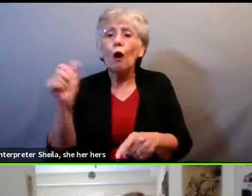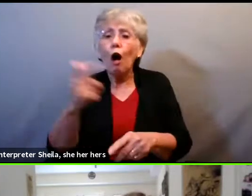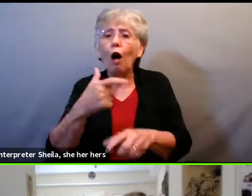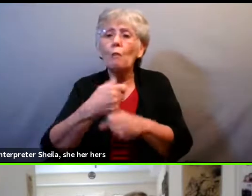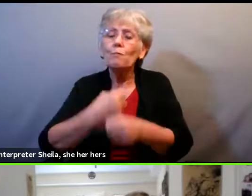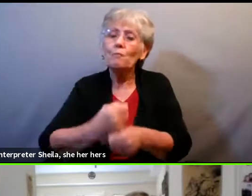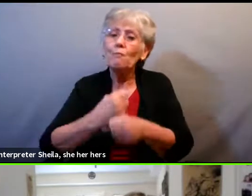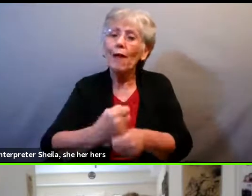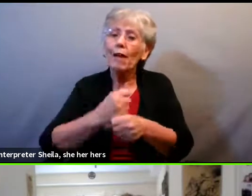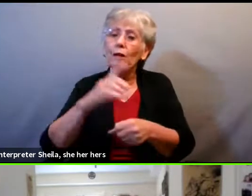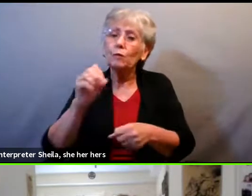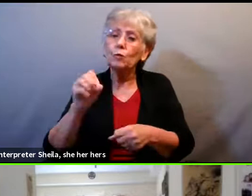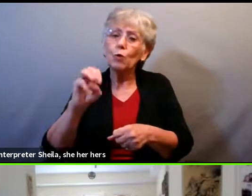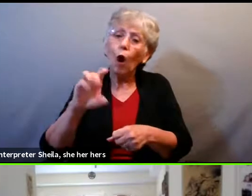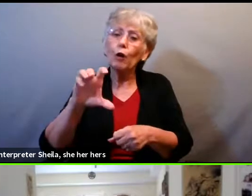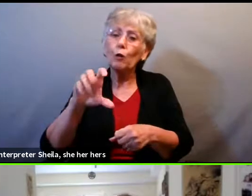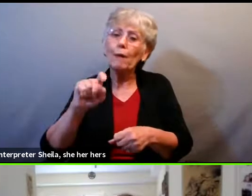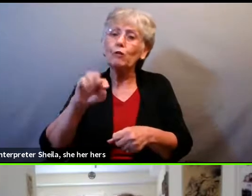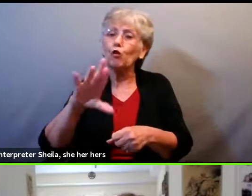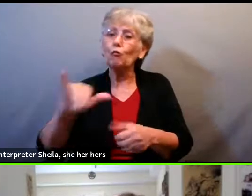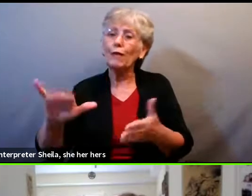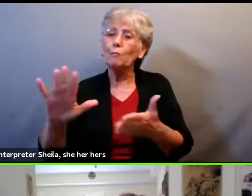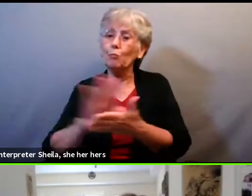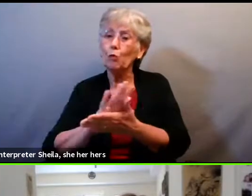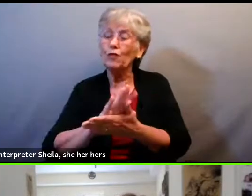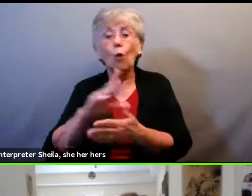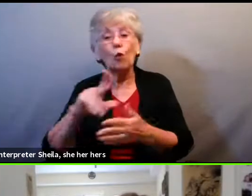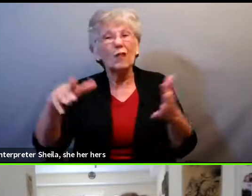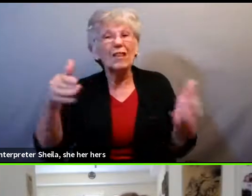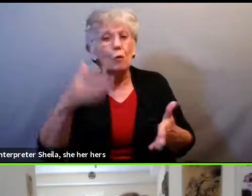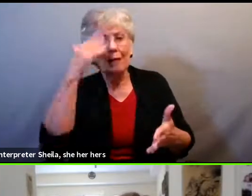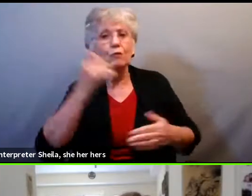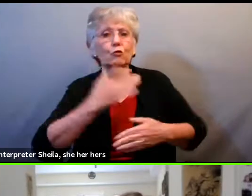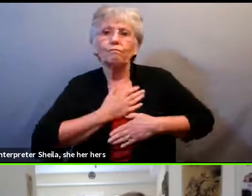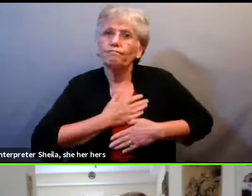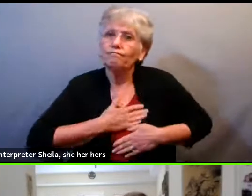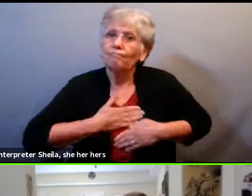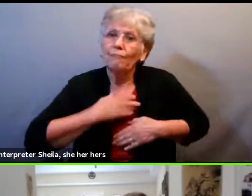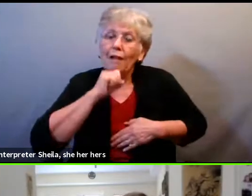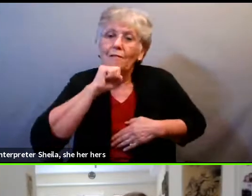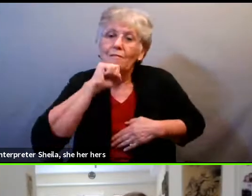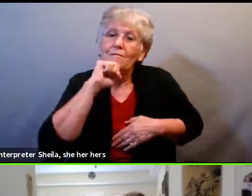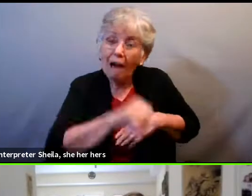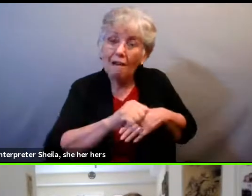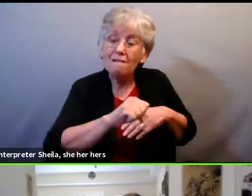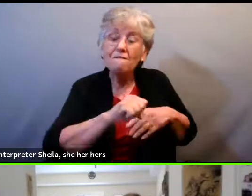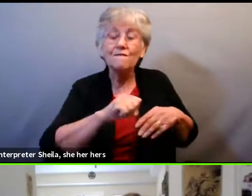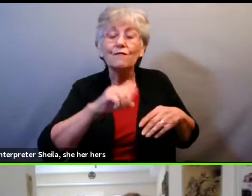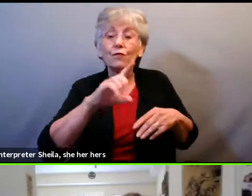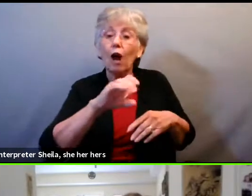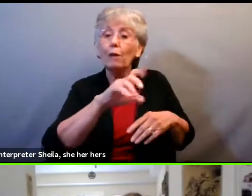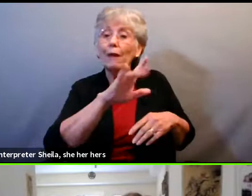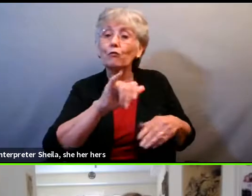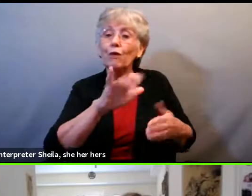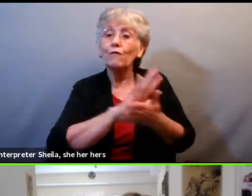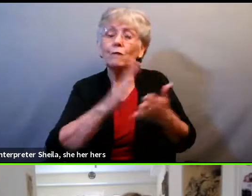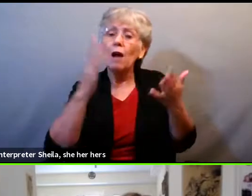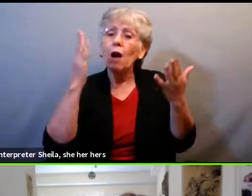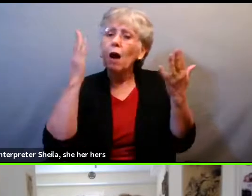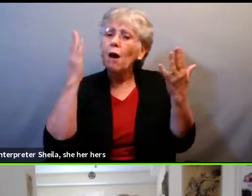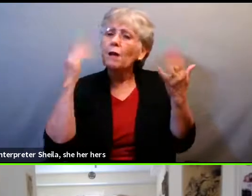love documentary films. And the question really is, how come you never saw the story?